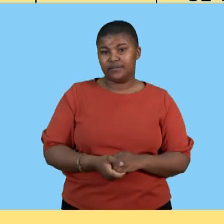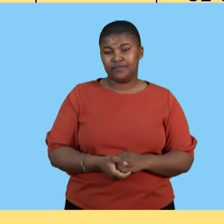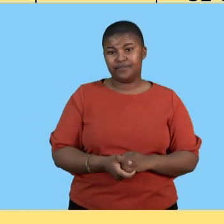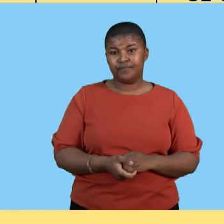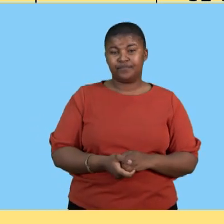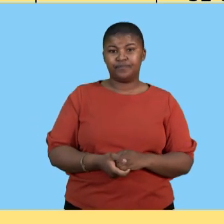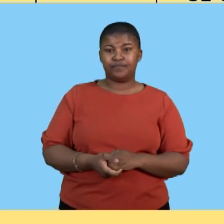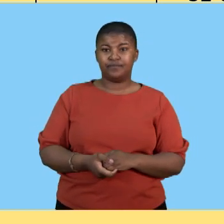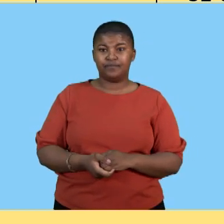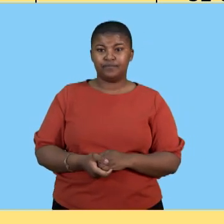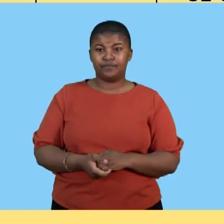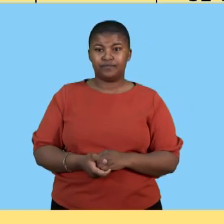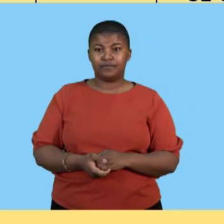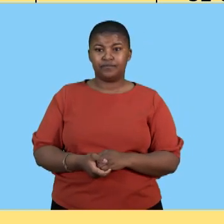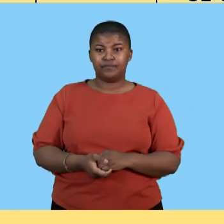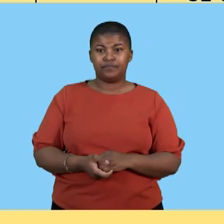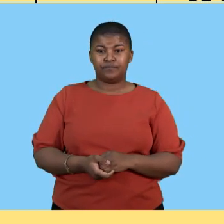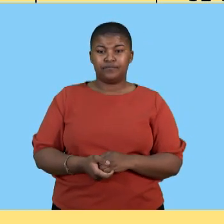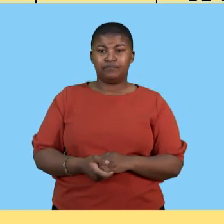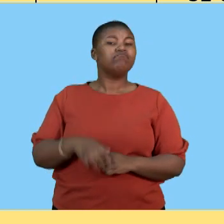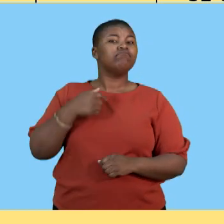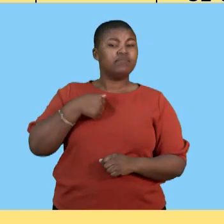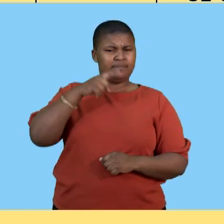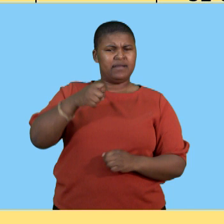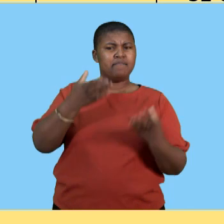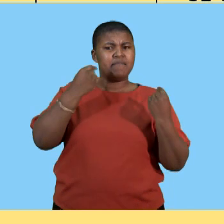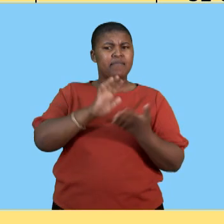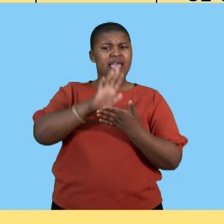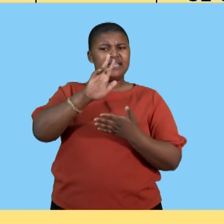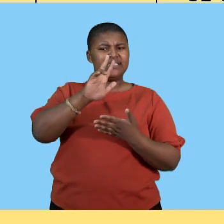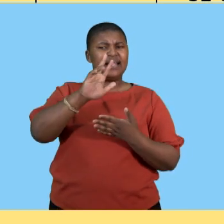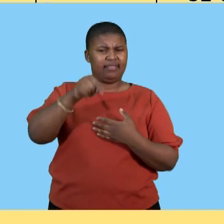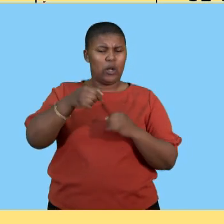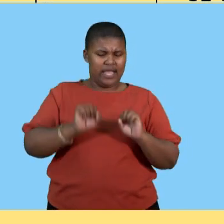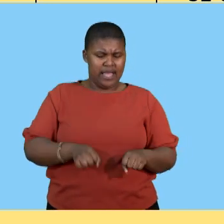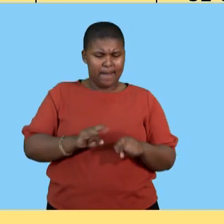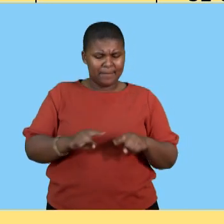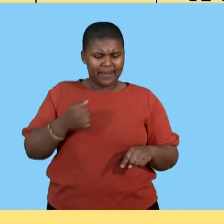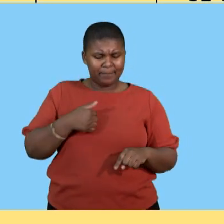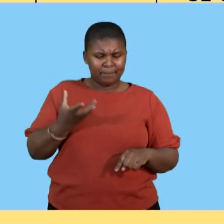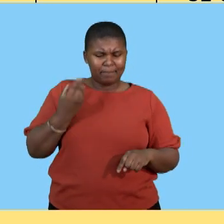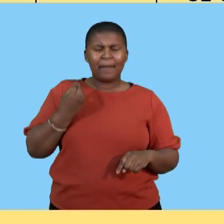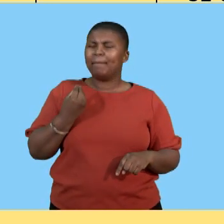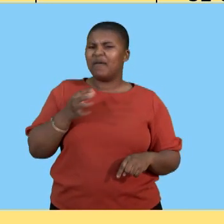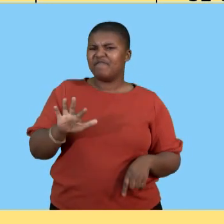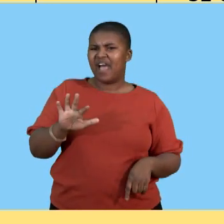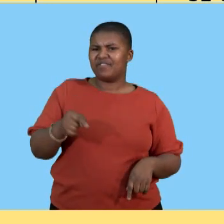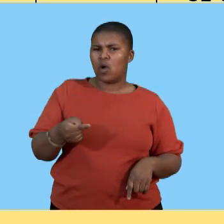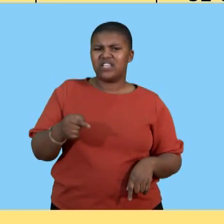18,000. So if I am supposed to get 18,000, yet I have only